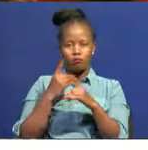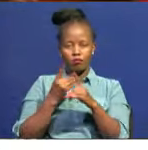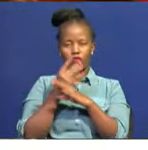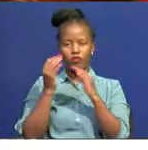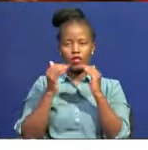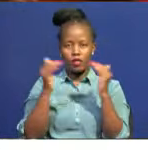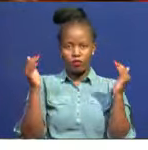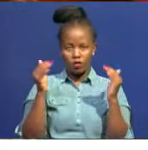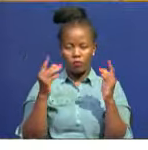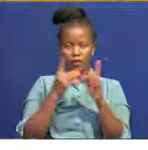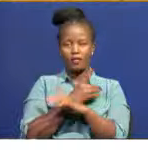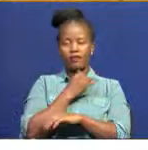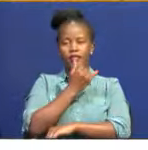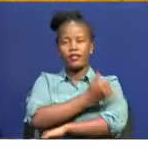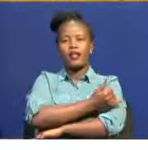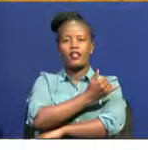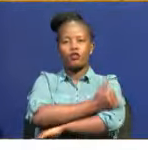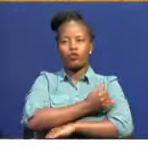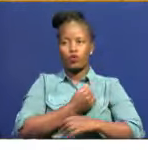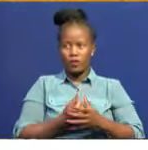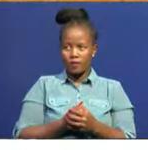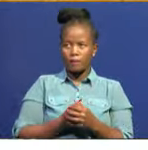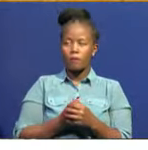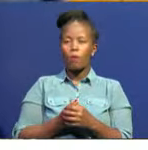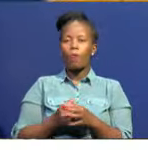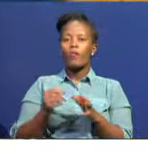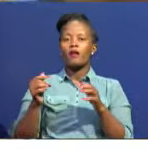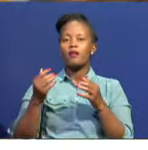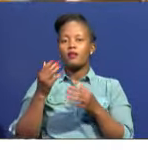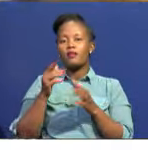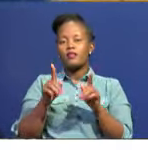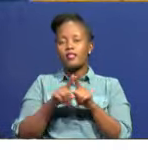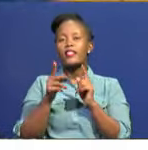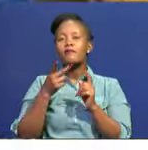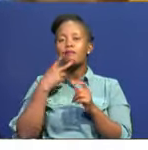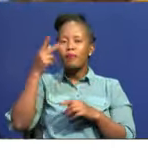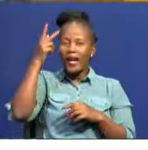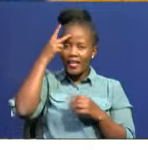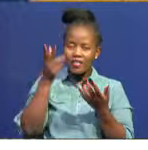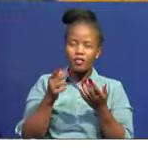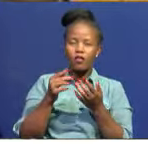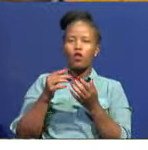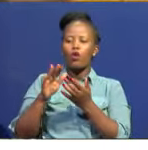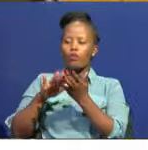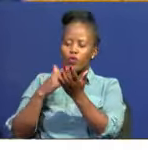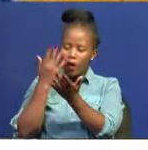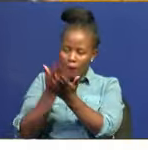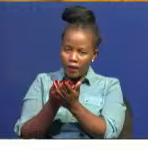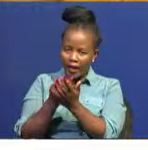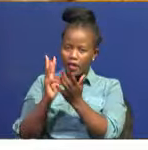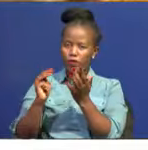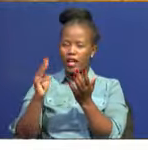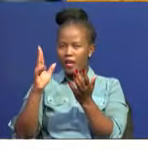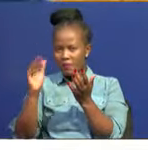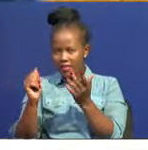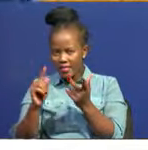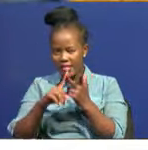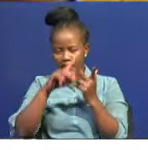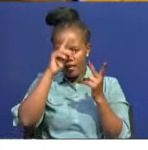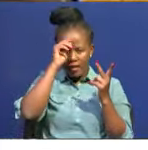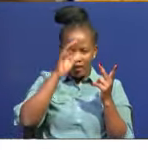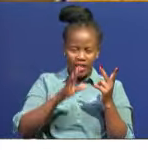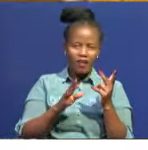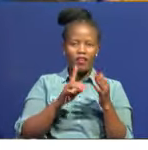by different entities. The same parents will go to the MCA, go to the MP, go to the women rep, go to the governor, end up